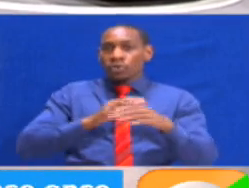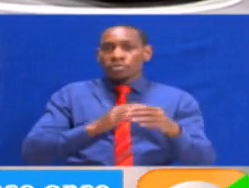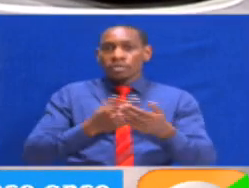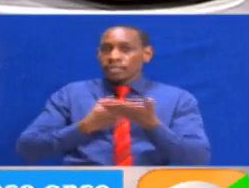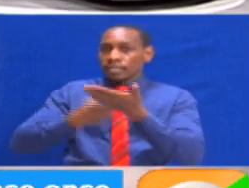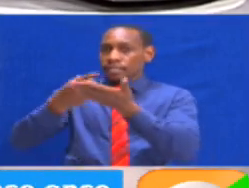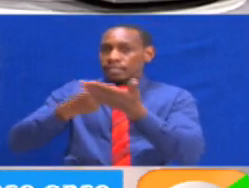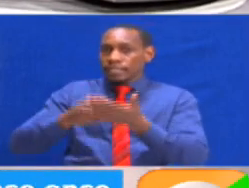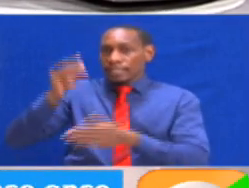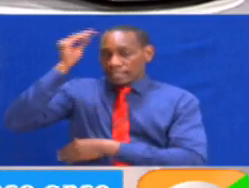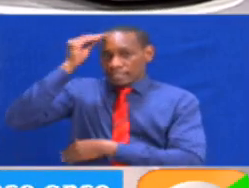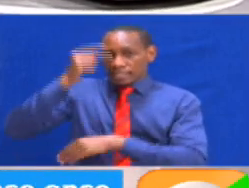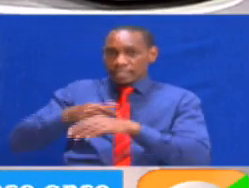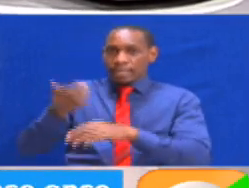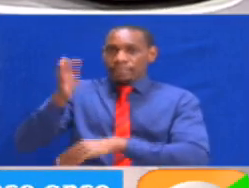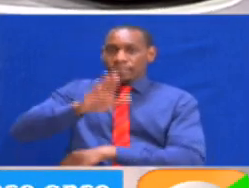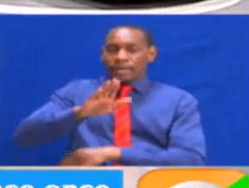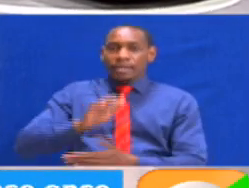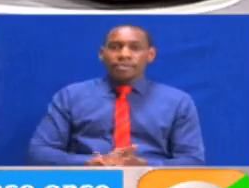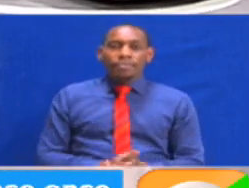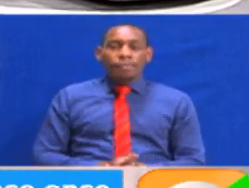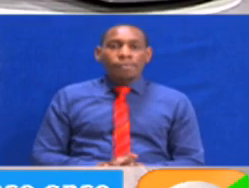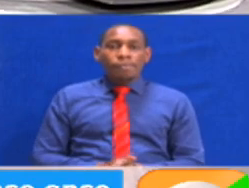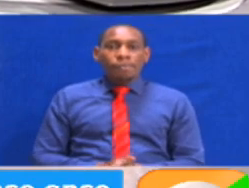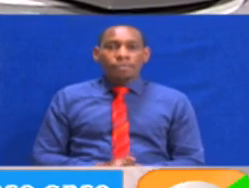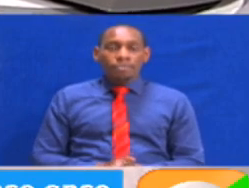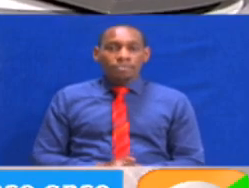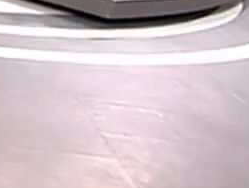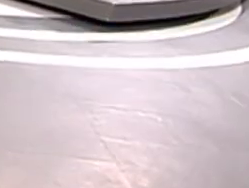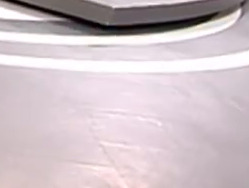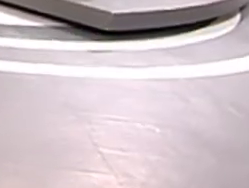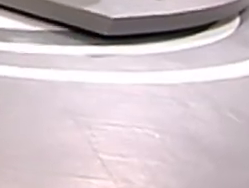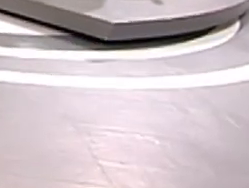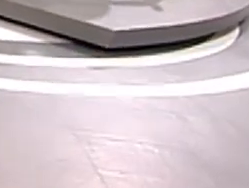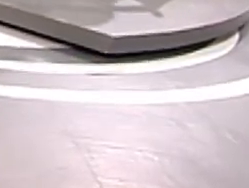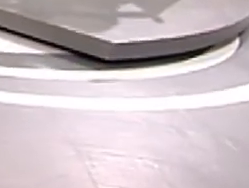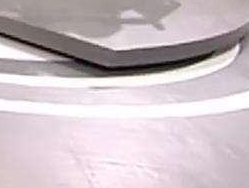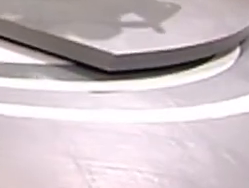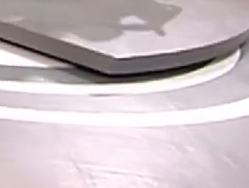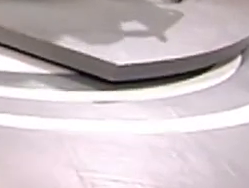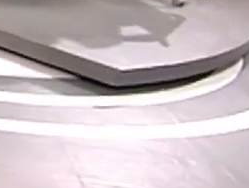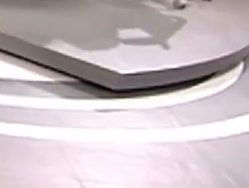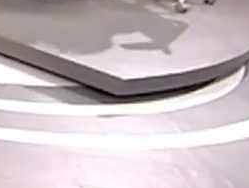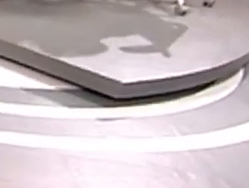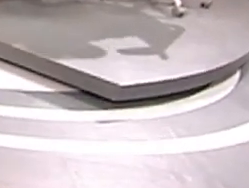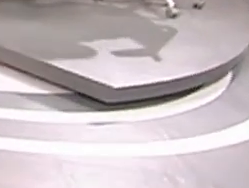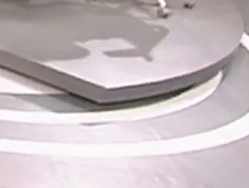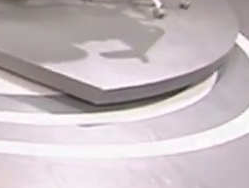talk about education when we come back from the break.